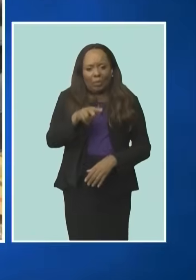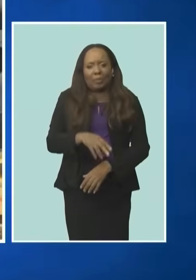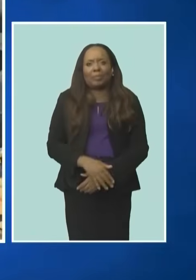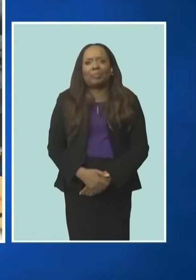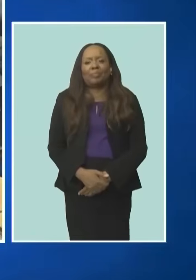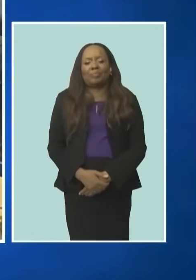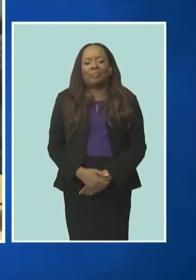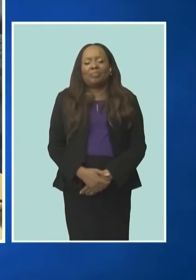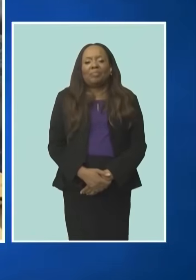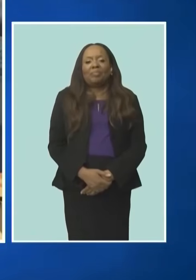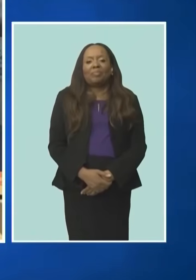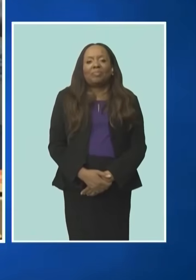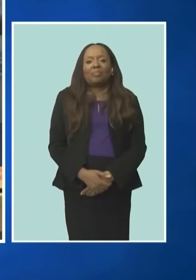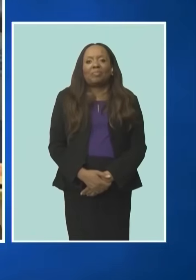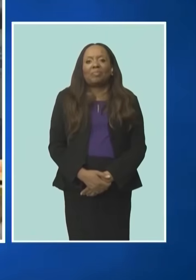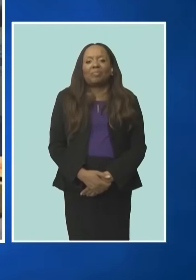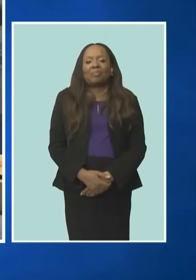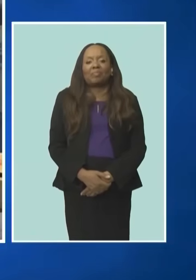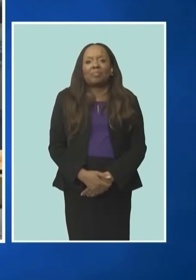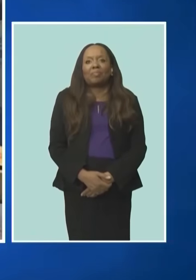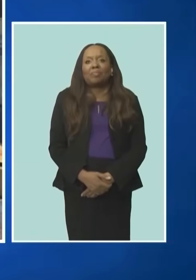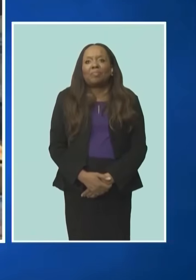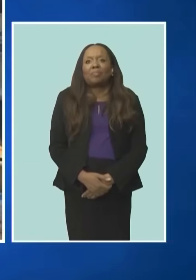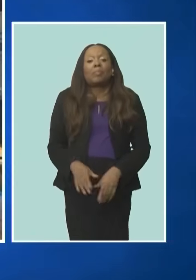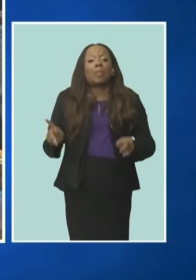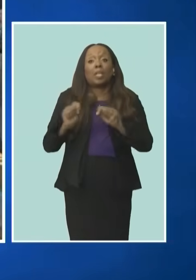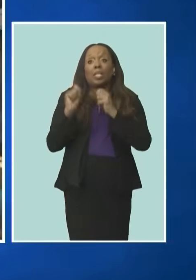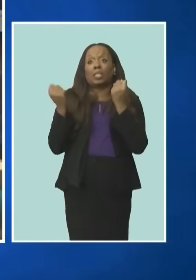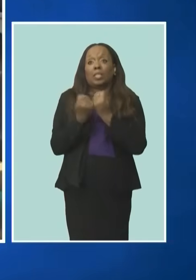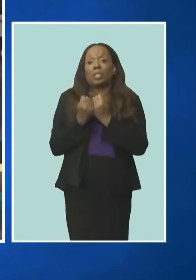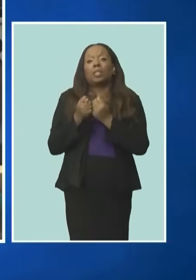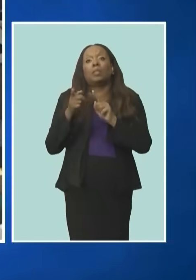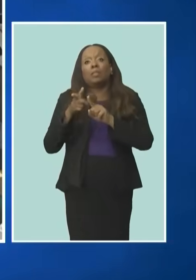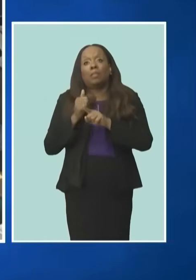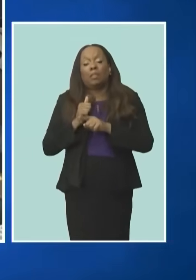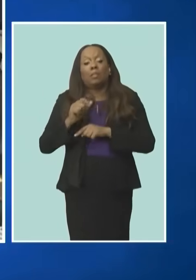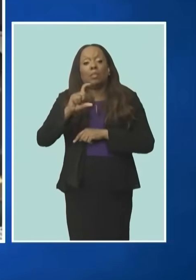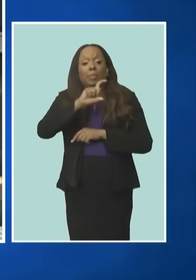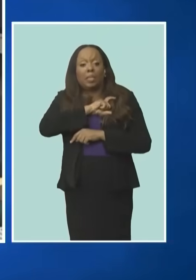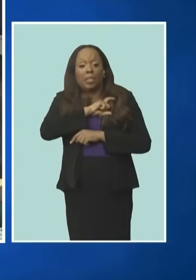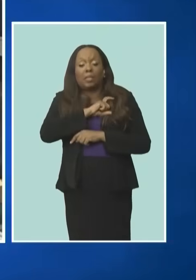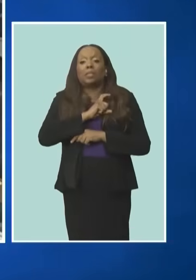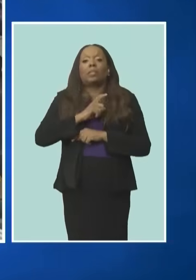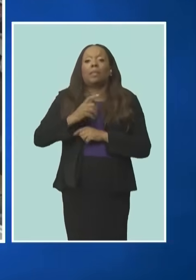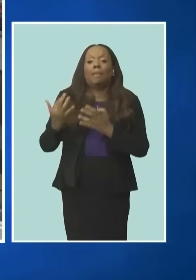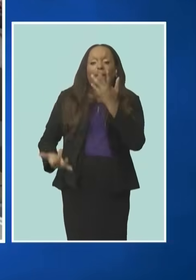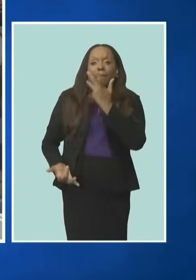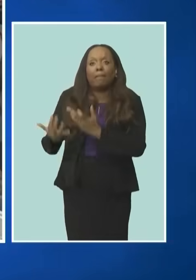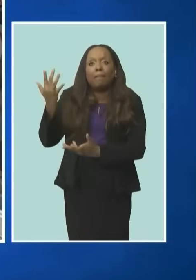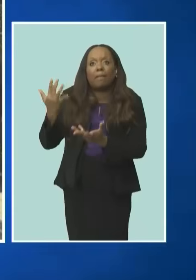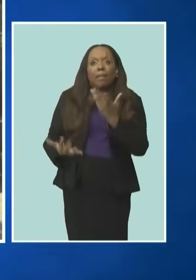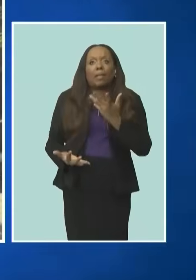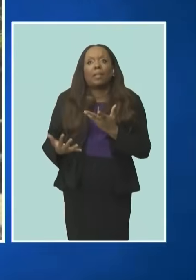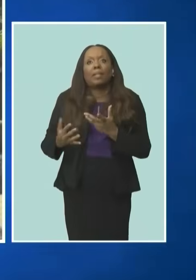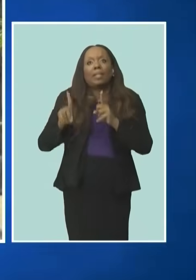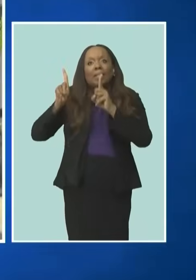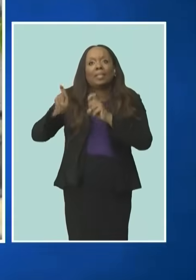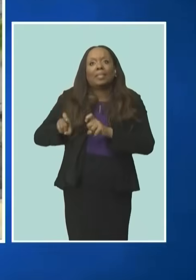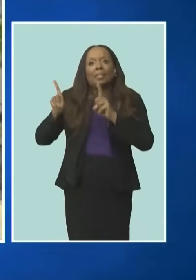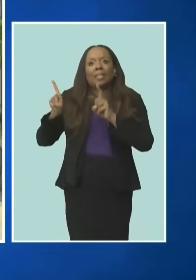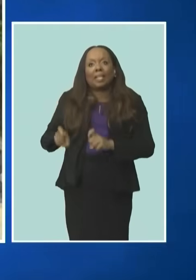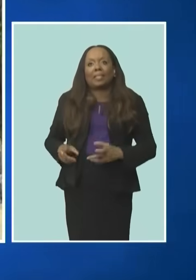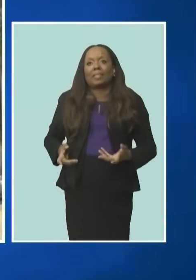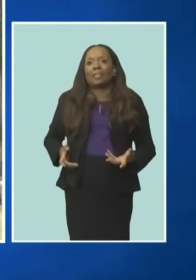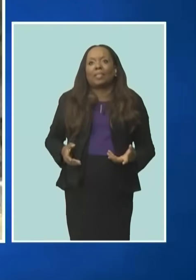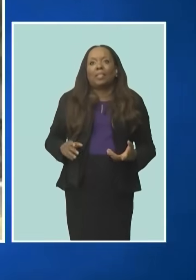A team from the Barbados Fire Service, supported by members of the Barbados Police Service, conducted an access test of one of